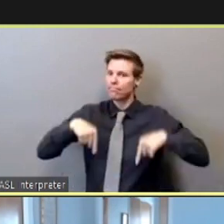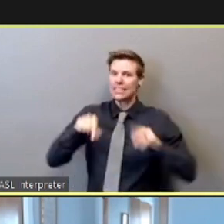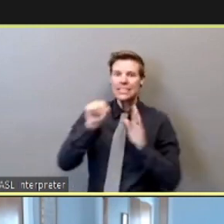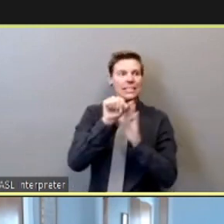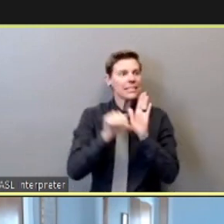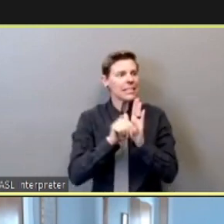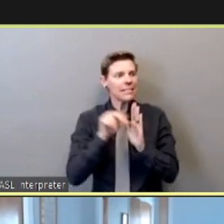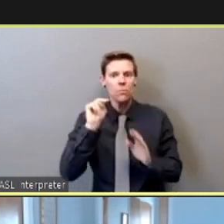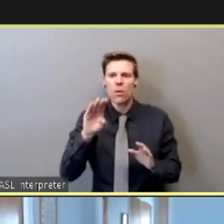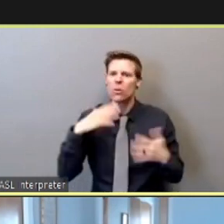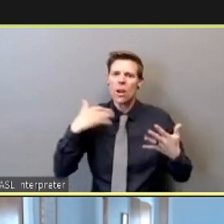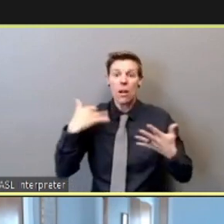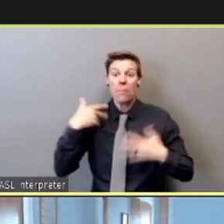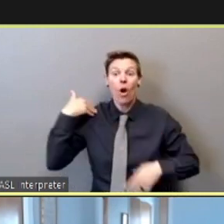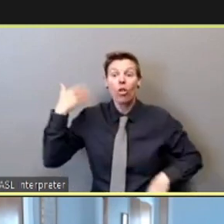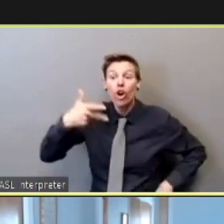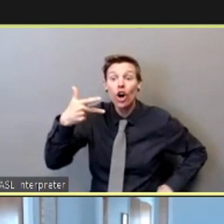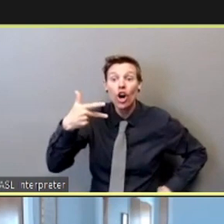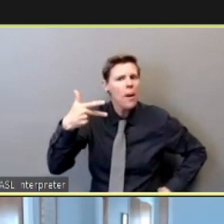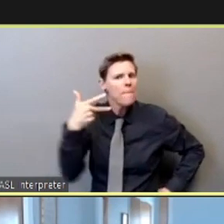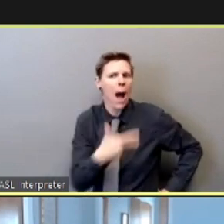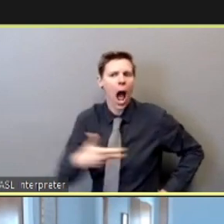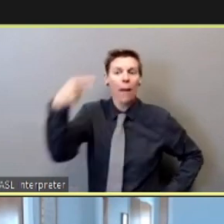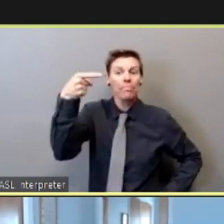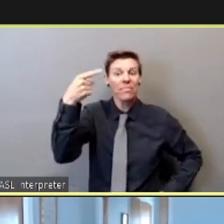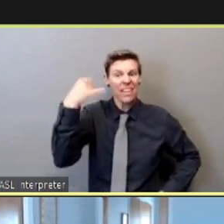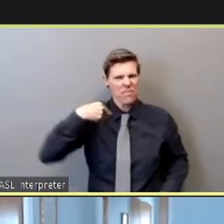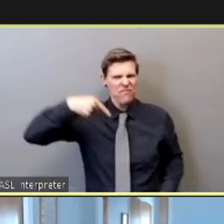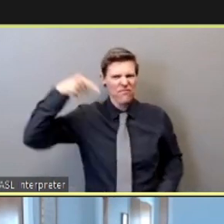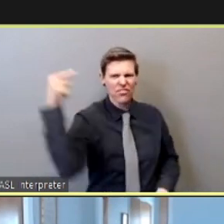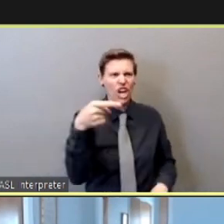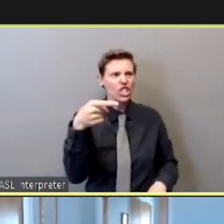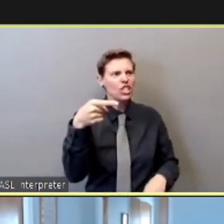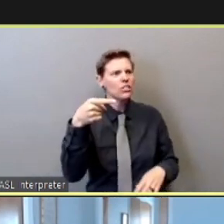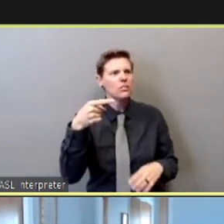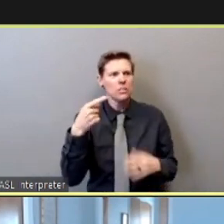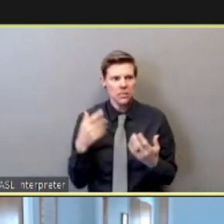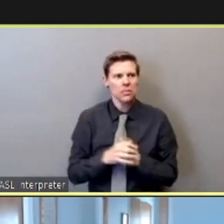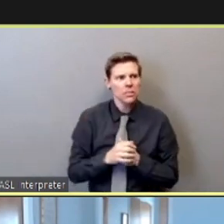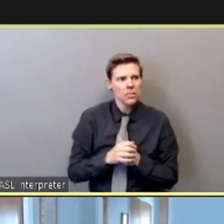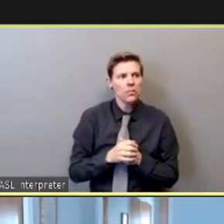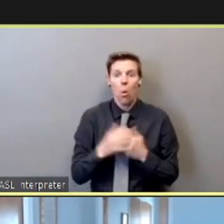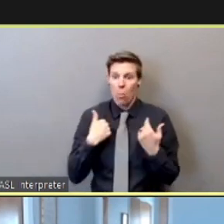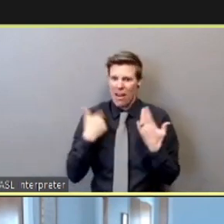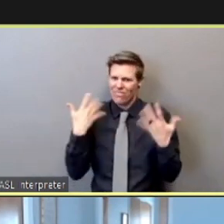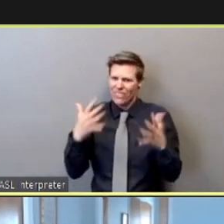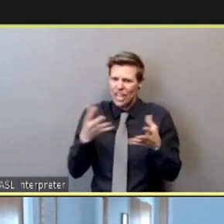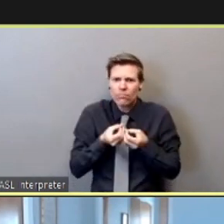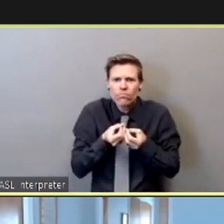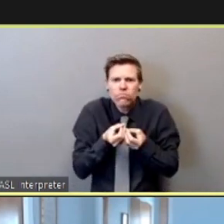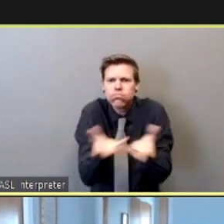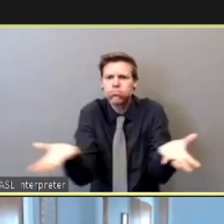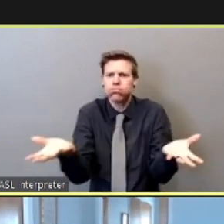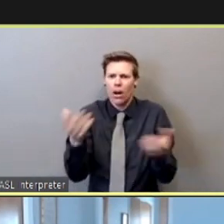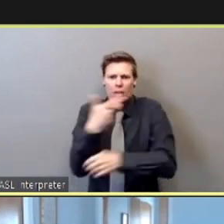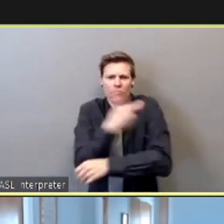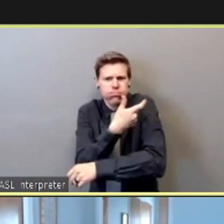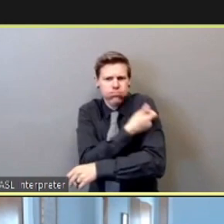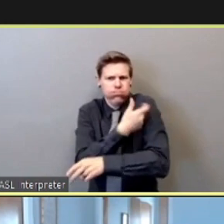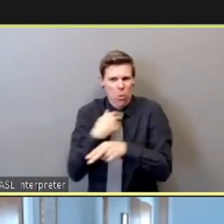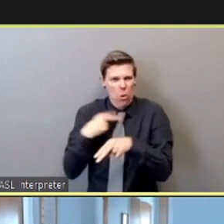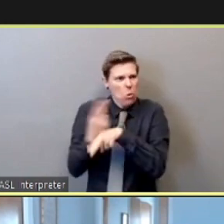#1 in the country for percentage of doses used. So as of March 3rd, around the